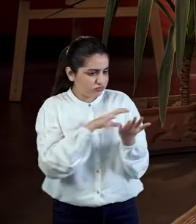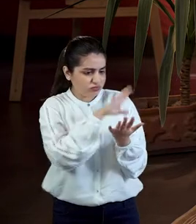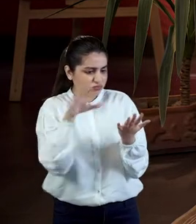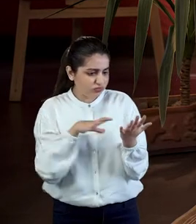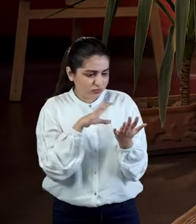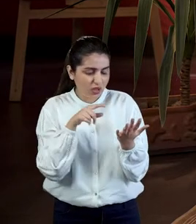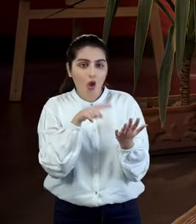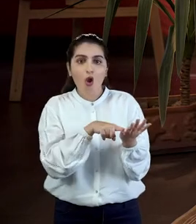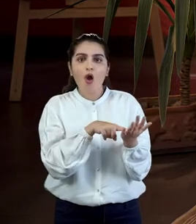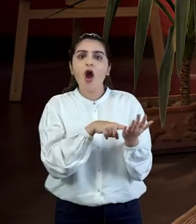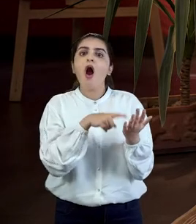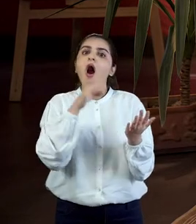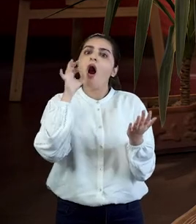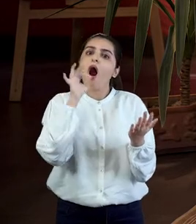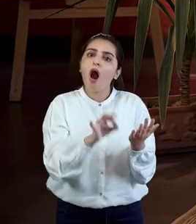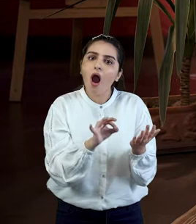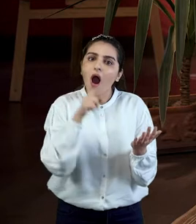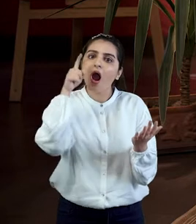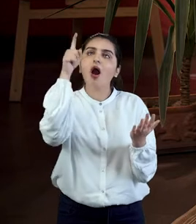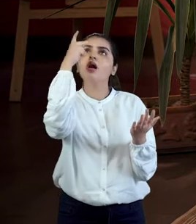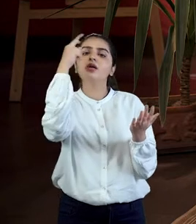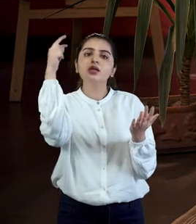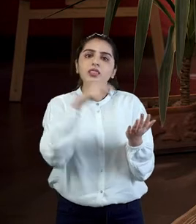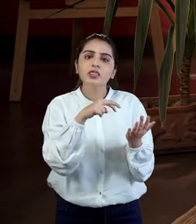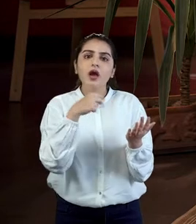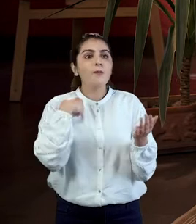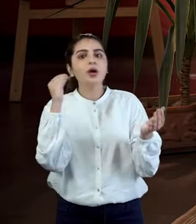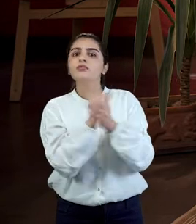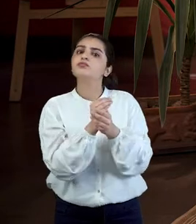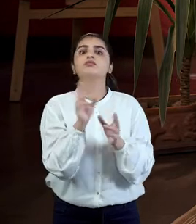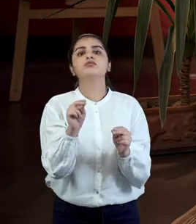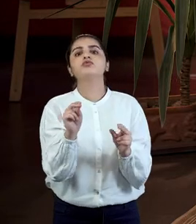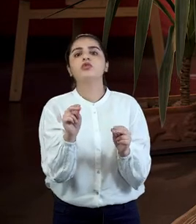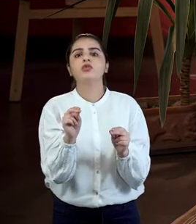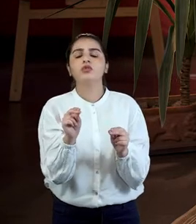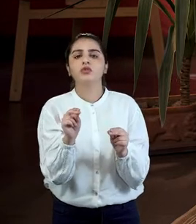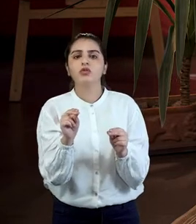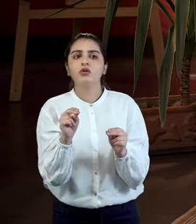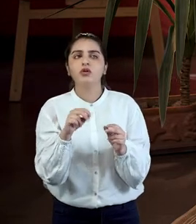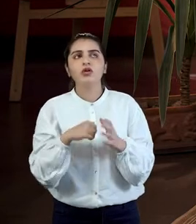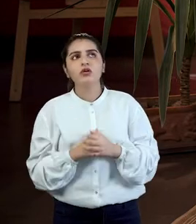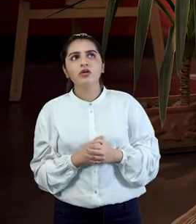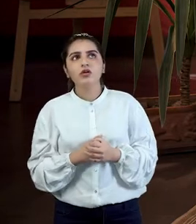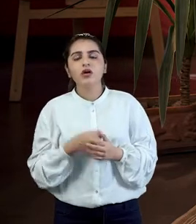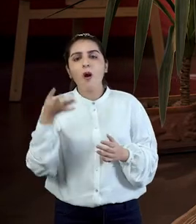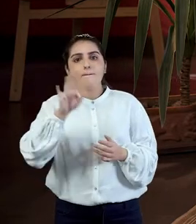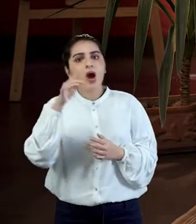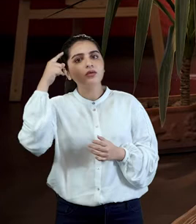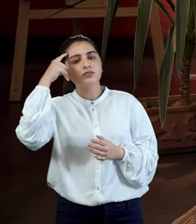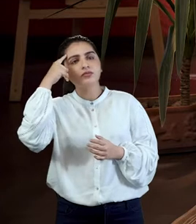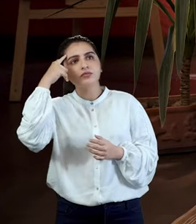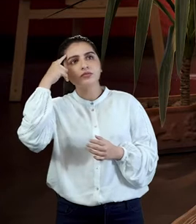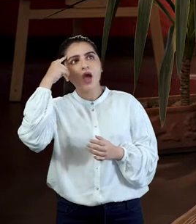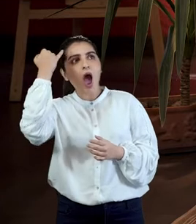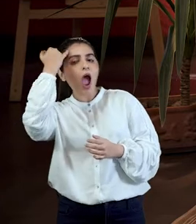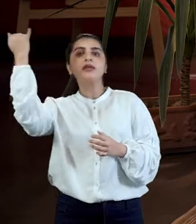"So that's how he finds me," she cried. "I shall never escape." But then she